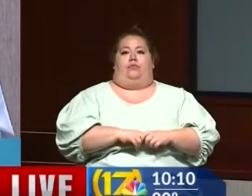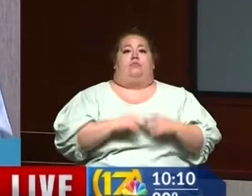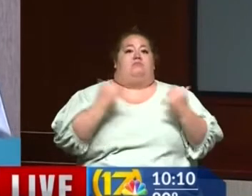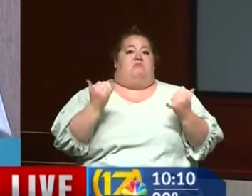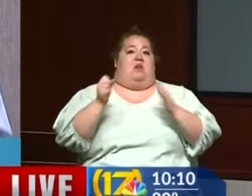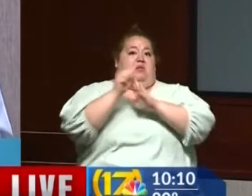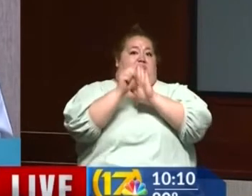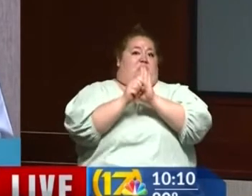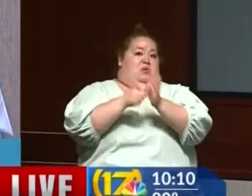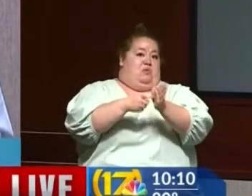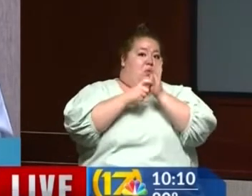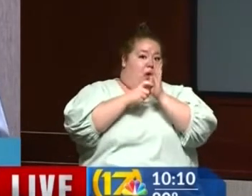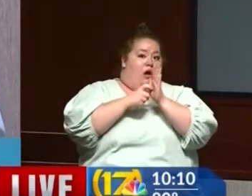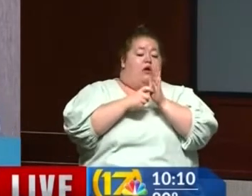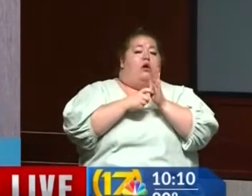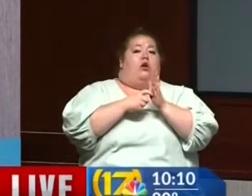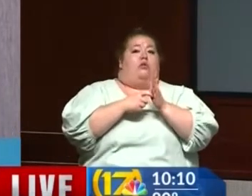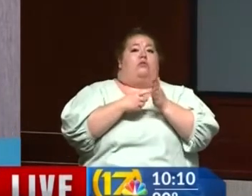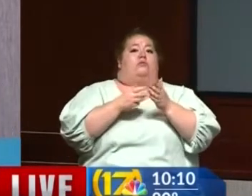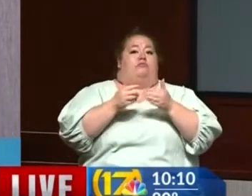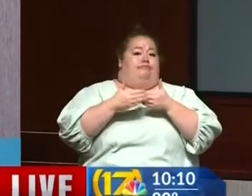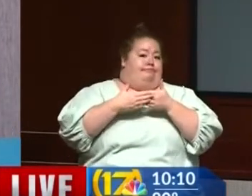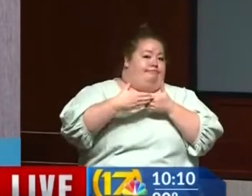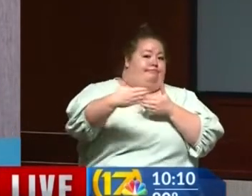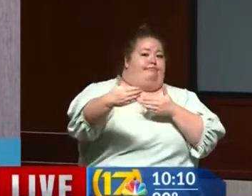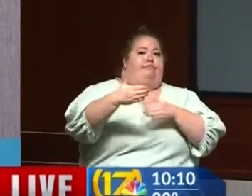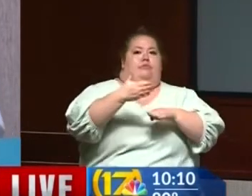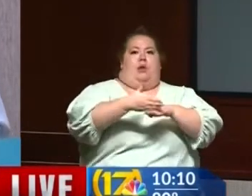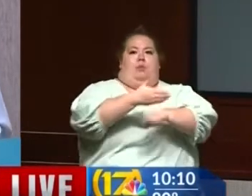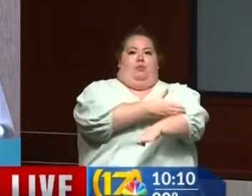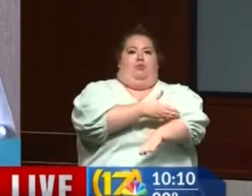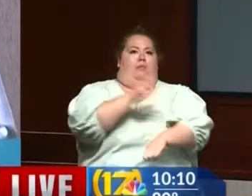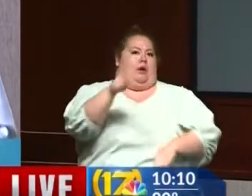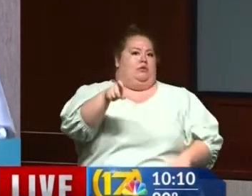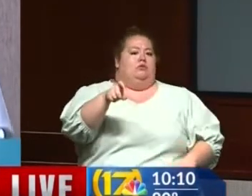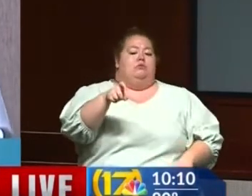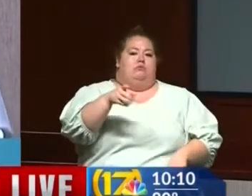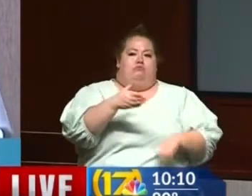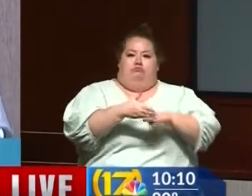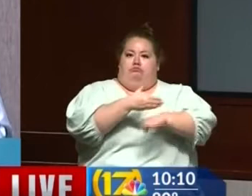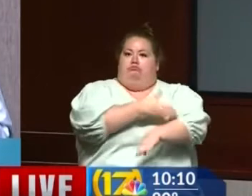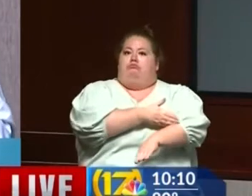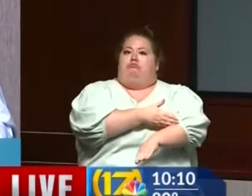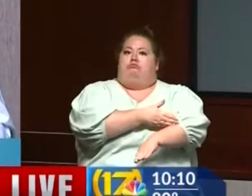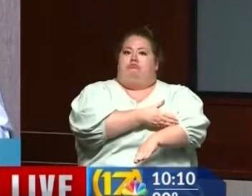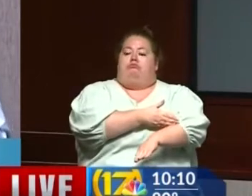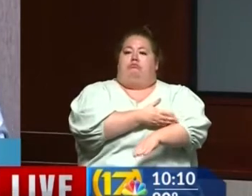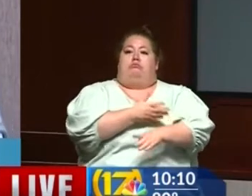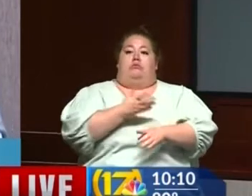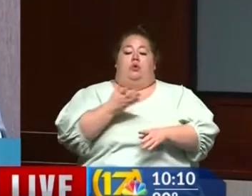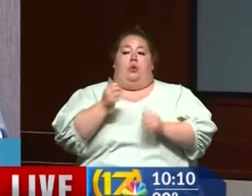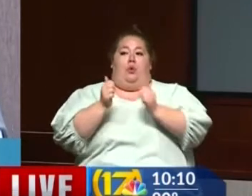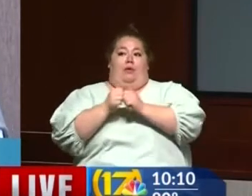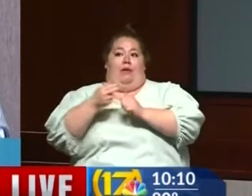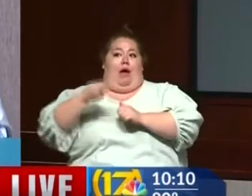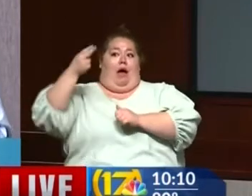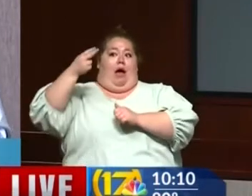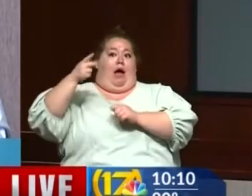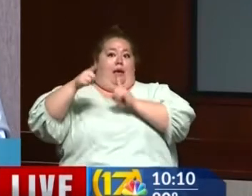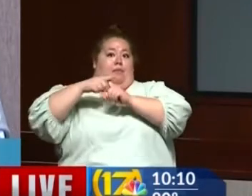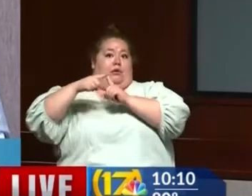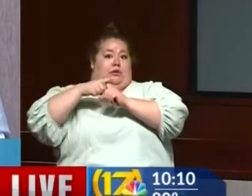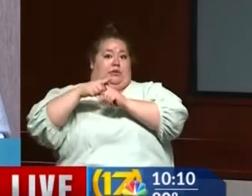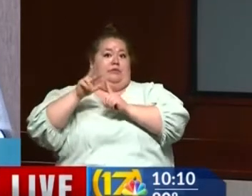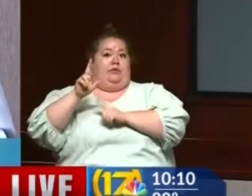improvements going forward so that we try to address that high positivity rate in